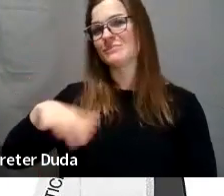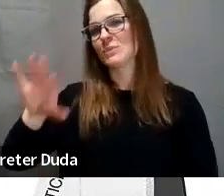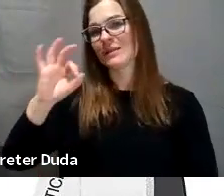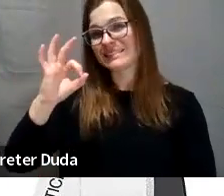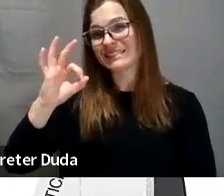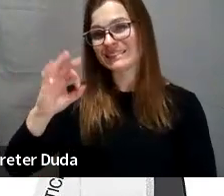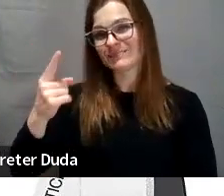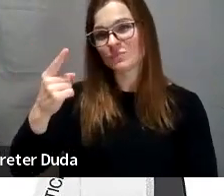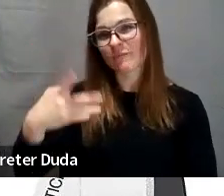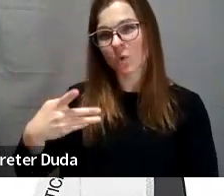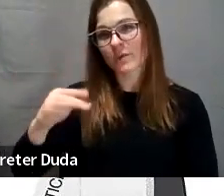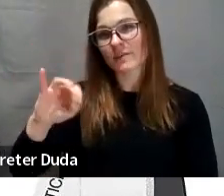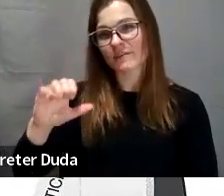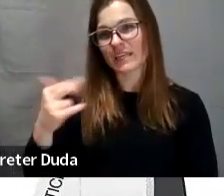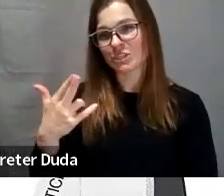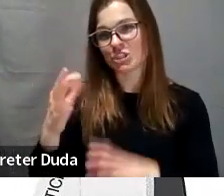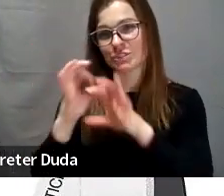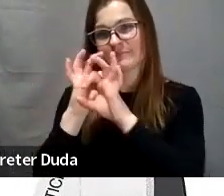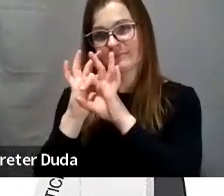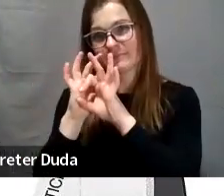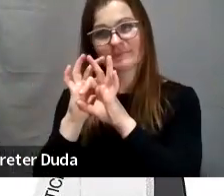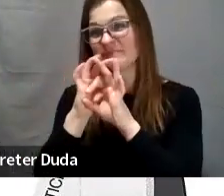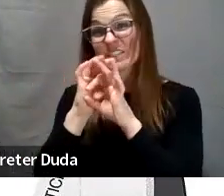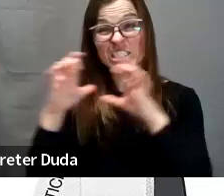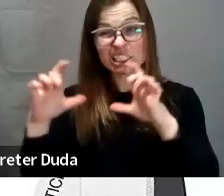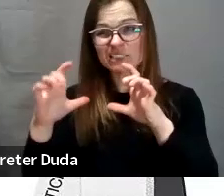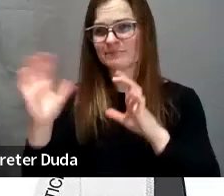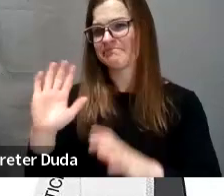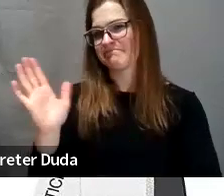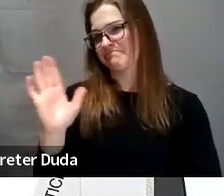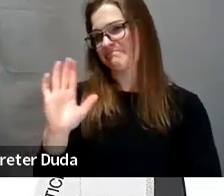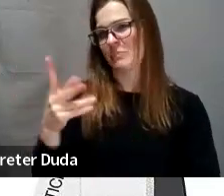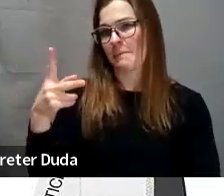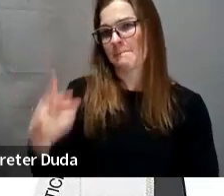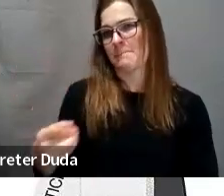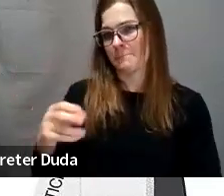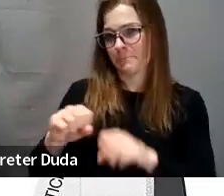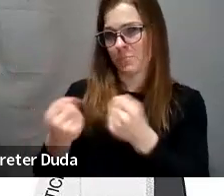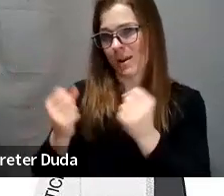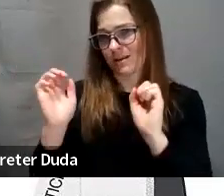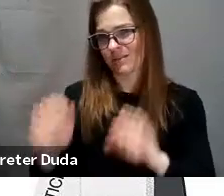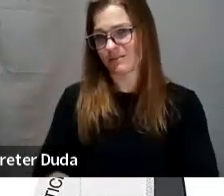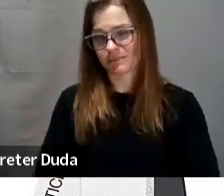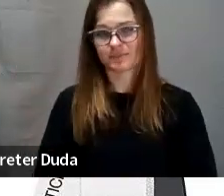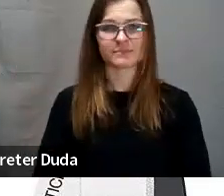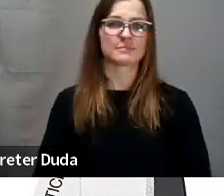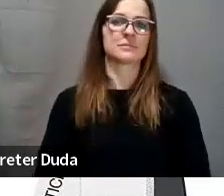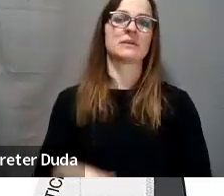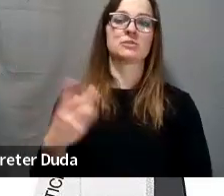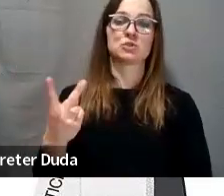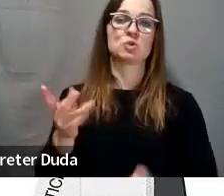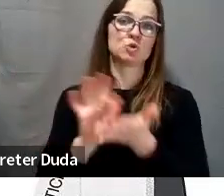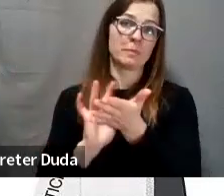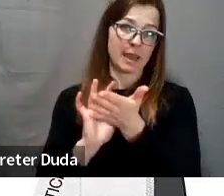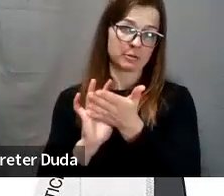branches. I wouldn't try anything bigger than that. It might break them. Again, this comes with 2 batteries and a